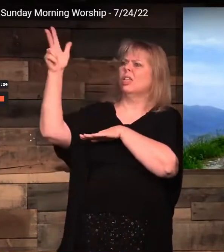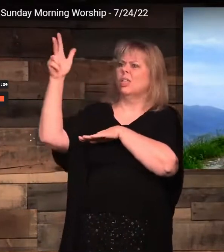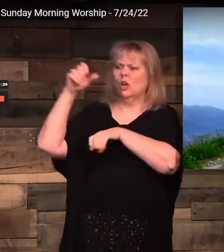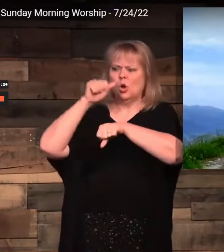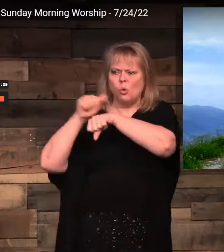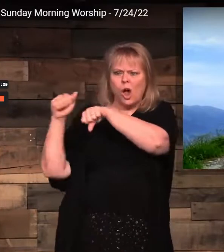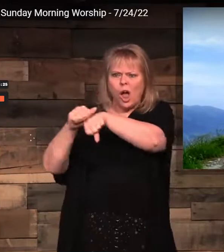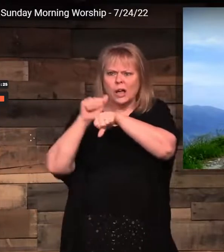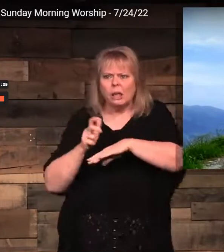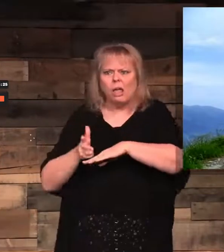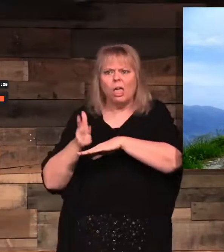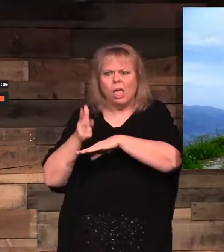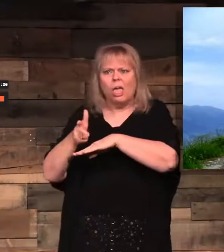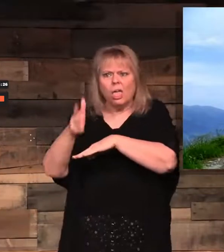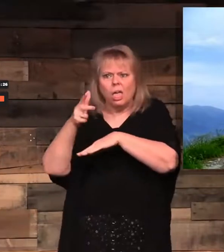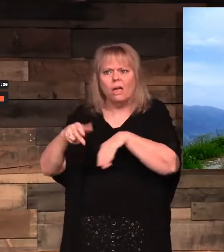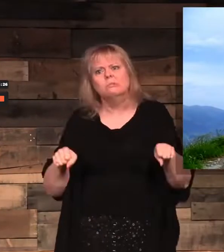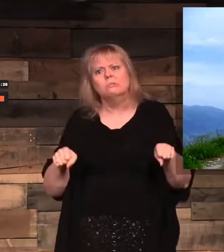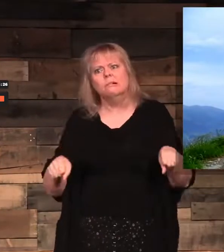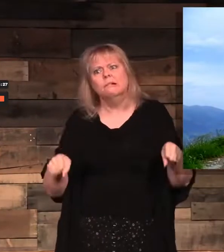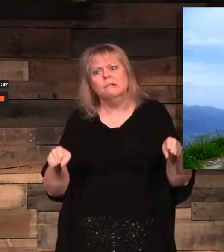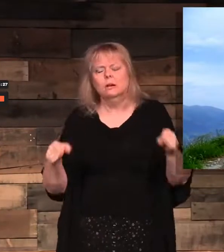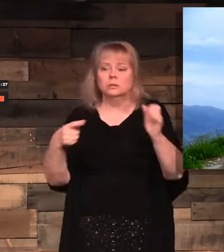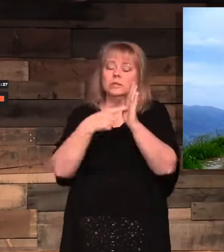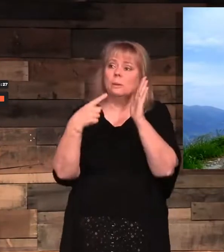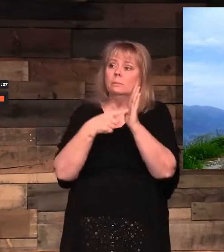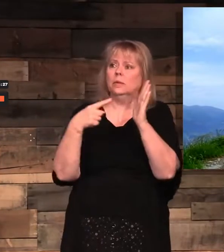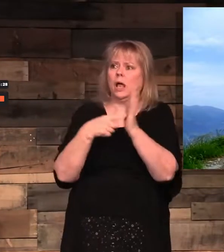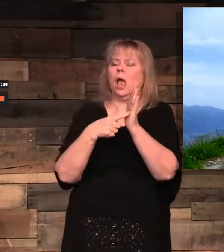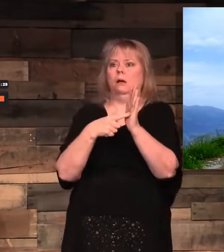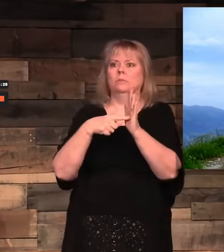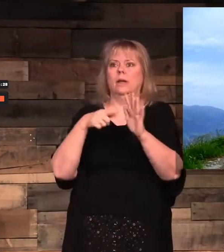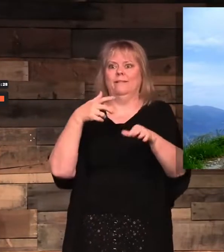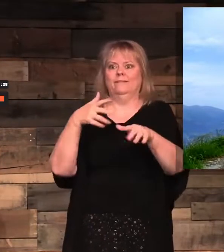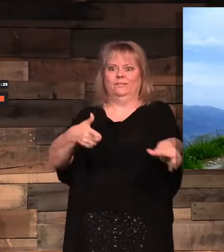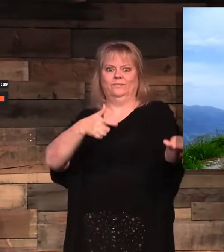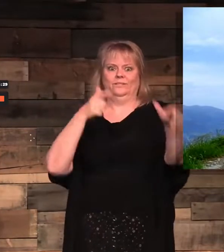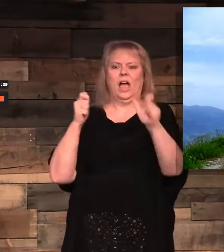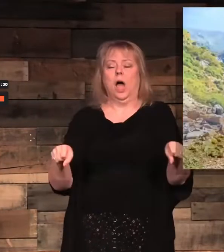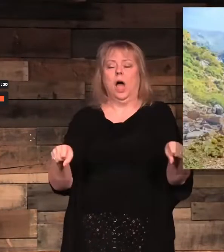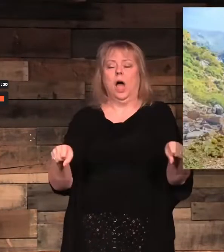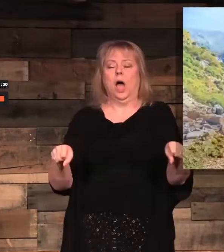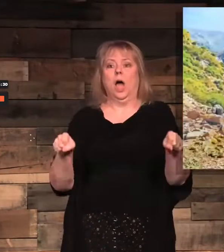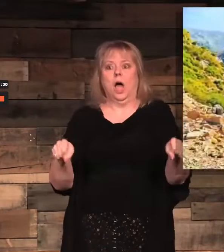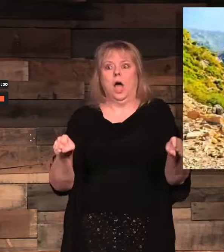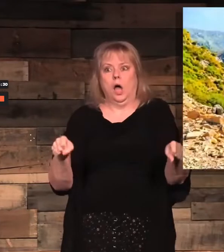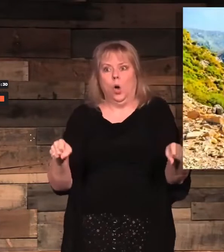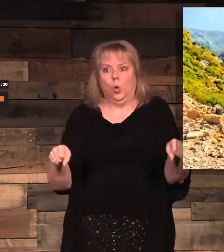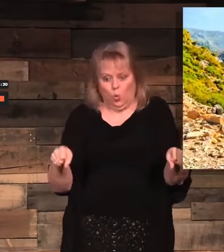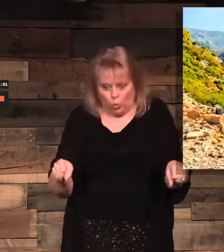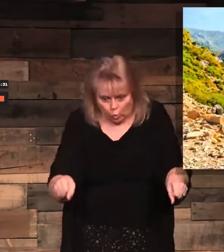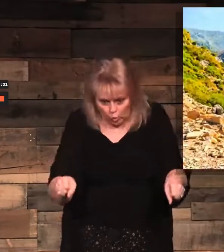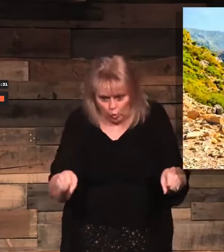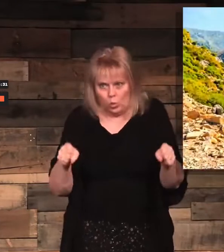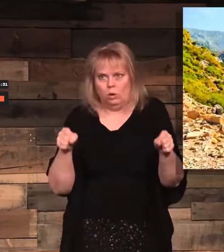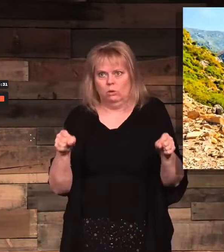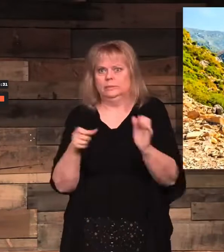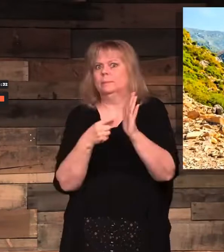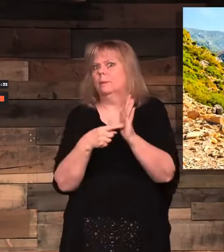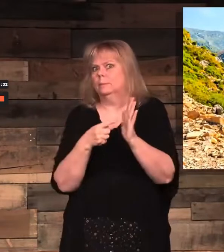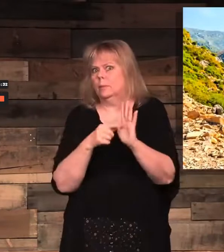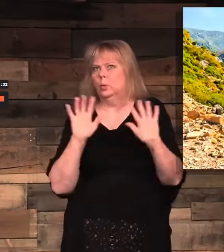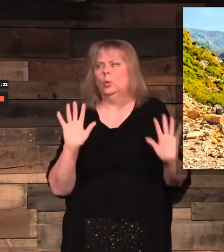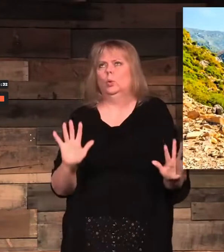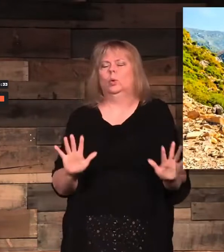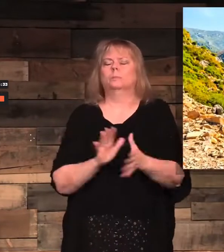places, sometimes at breakneck speeds. And at times, it